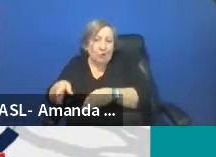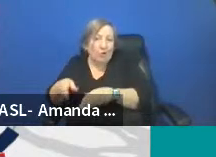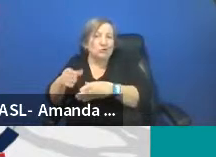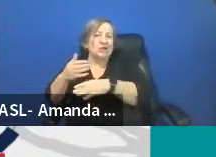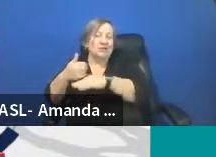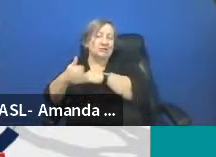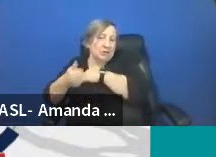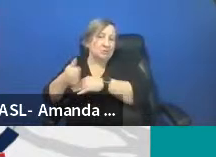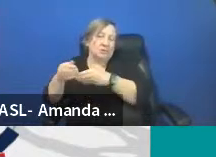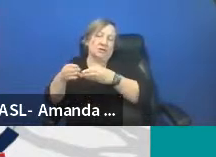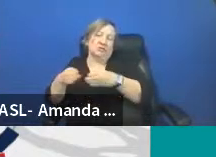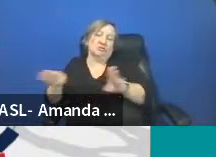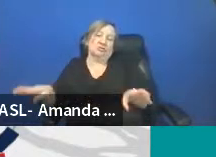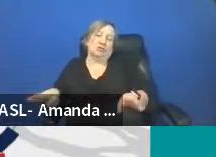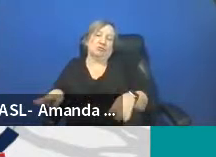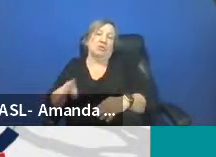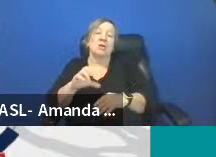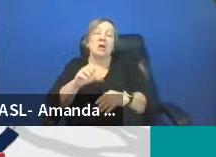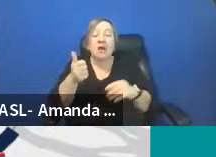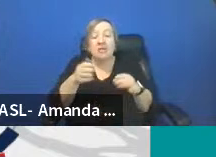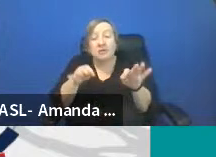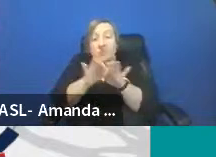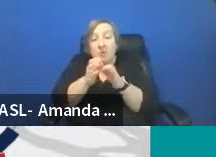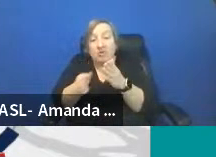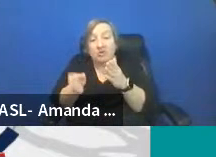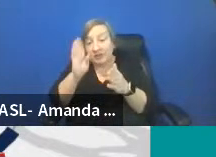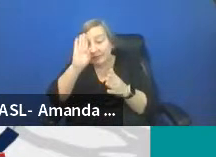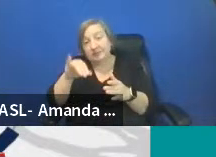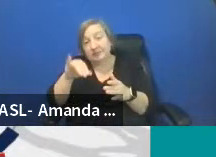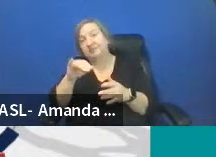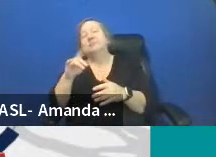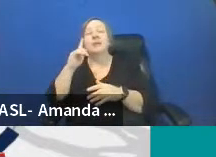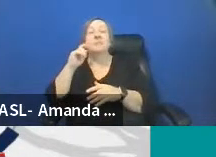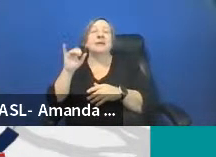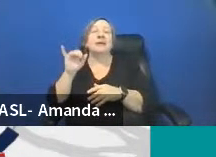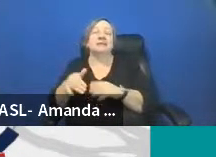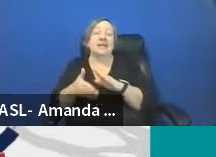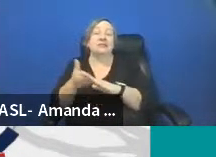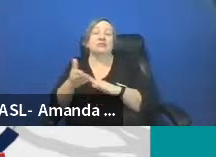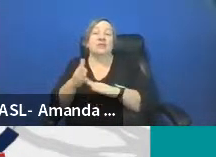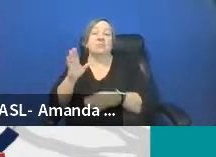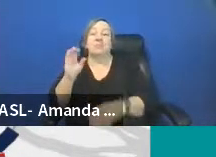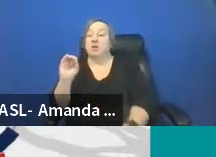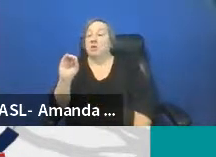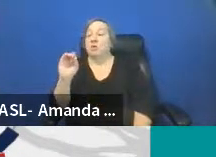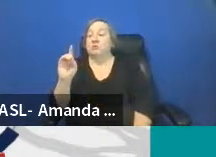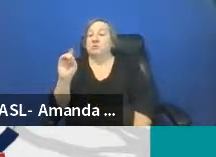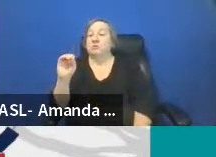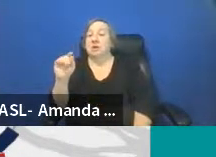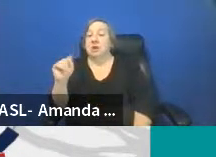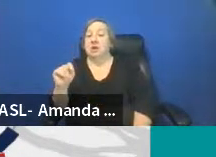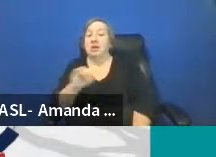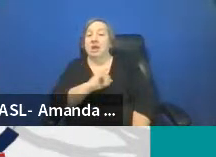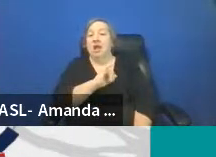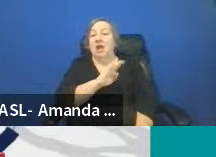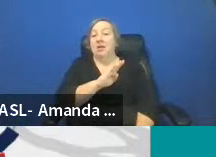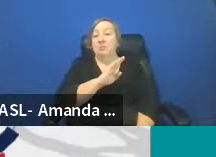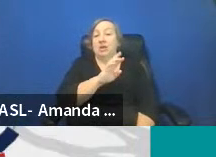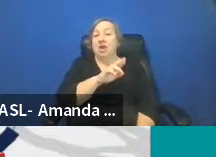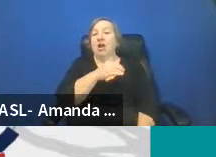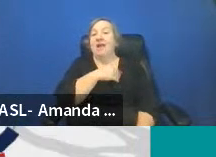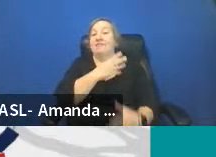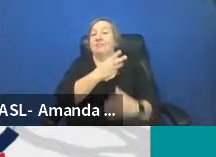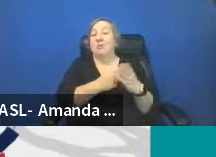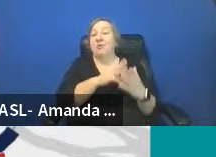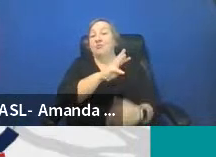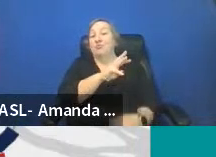And one other key thing to note is that because that is run by ODOT and the IBR program is made up of both WashDOT